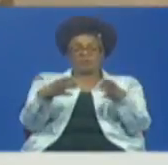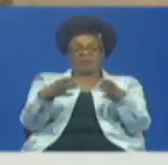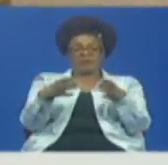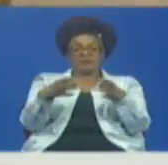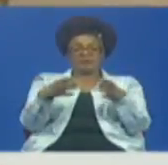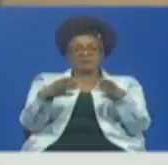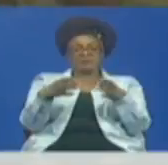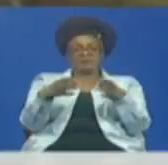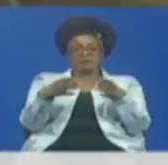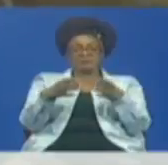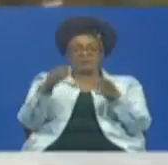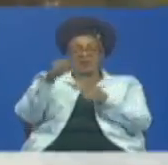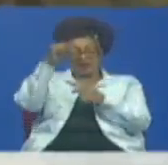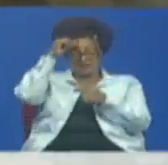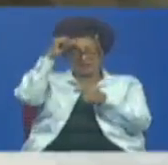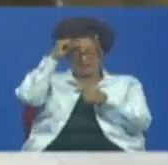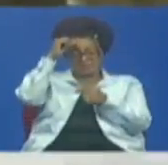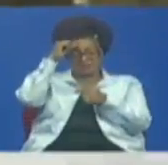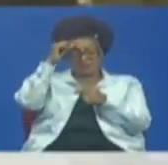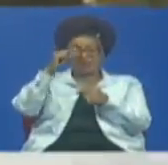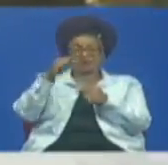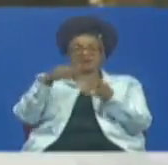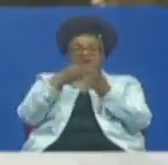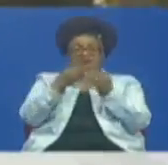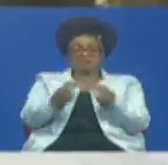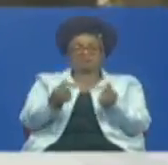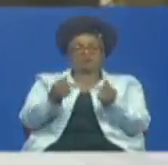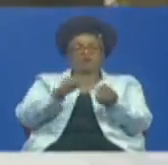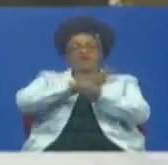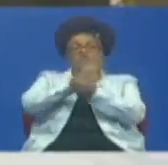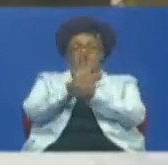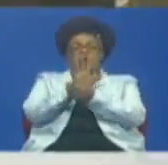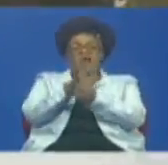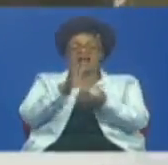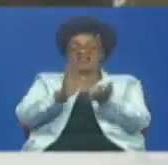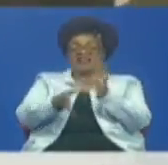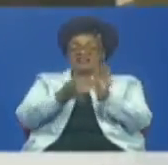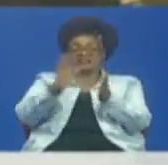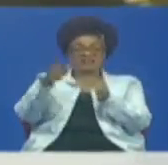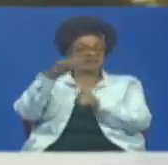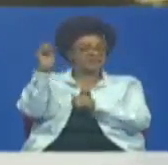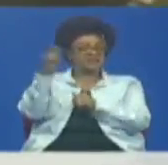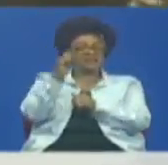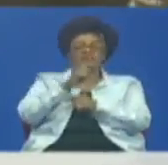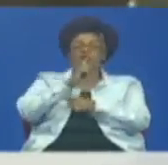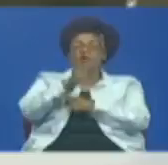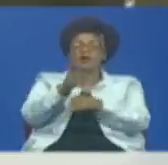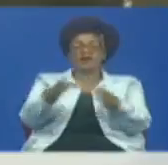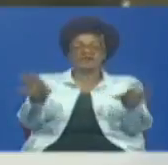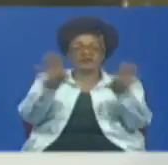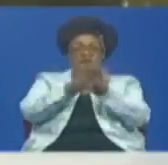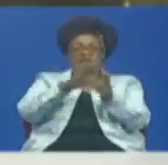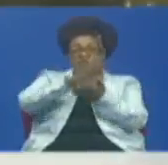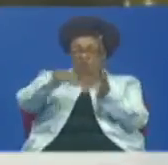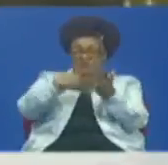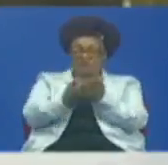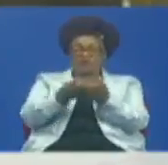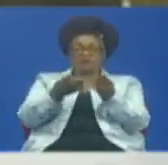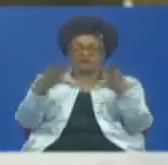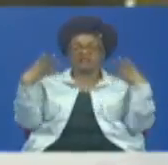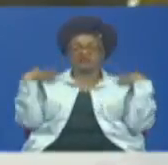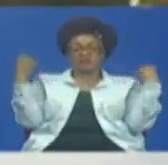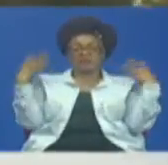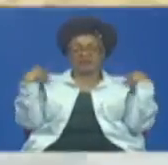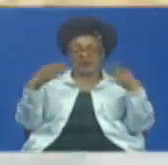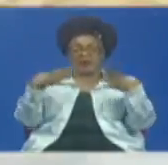by government in the wake of coronavirus. Athletics Kenya has since ordered for the closure of all training camps in